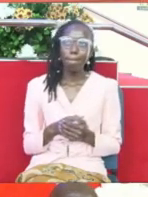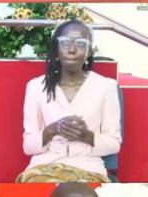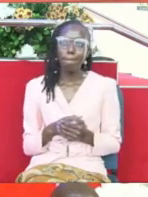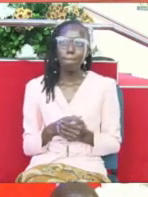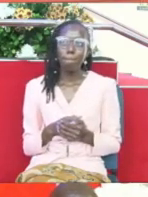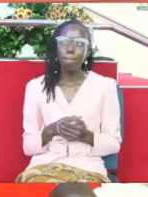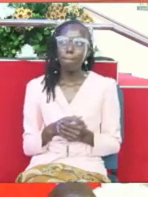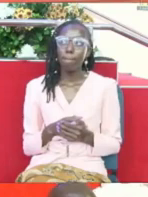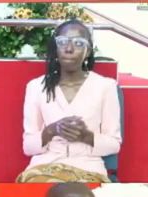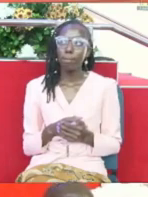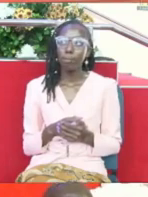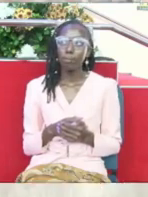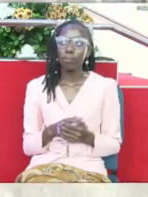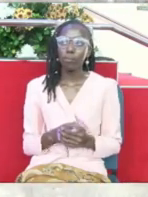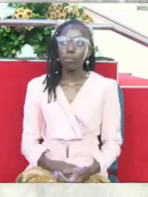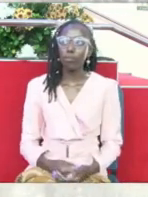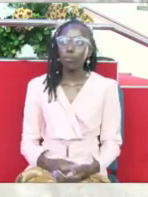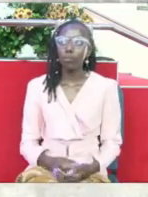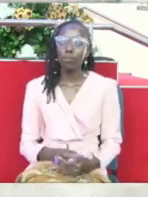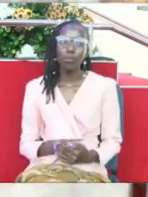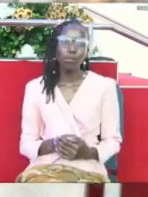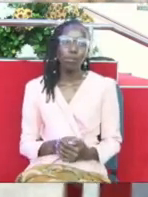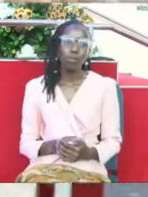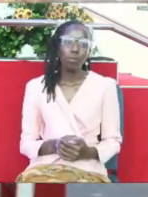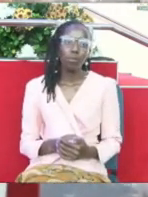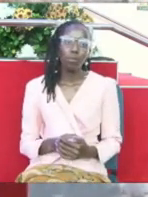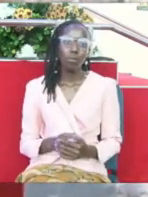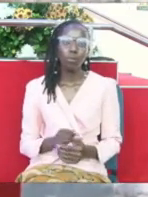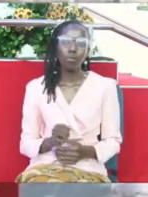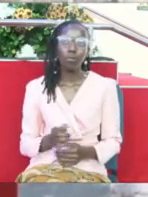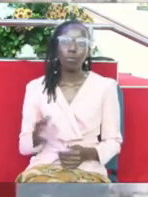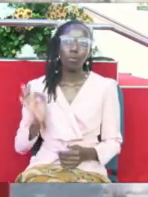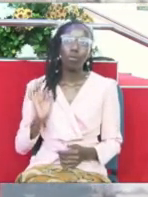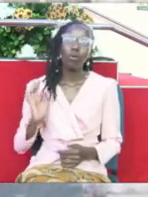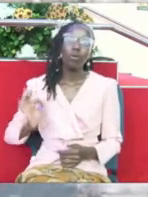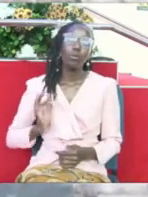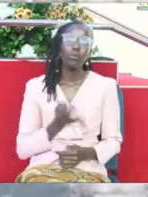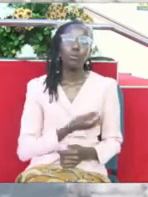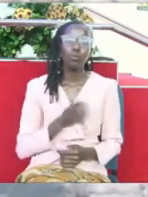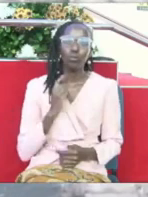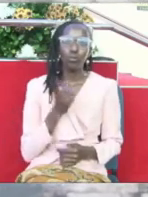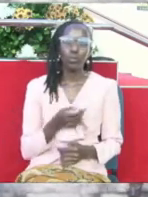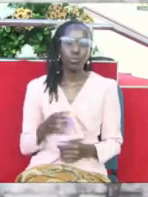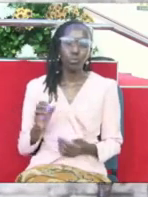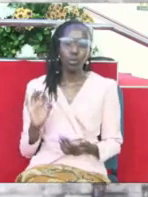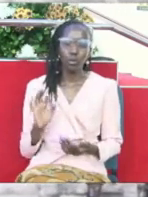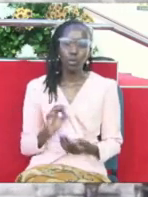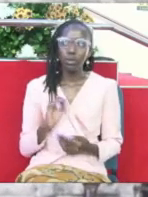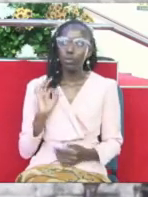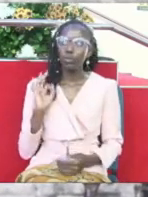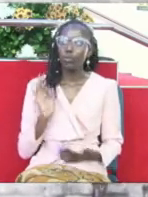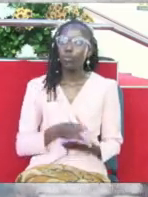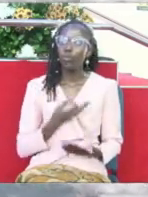mgumu. We are not going to say we are finished. Hatutasema kwamba tumeisha. But we will say I am, my provider is in